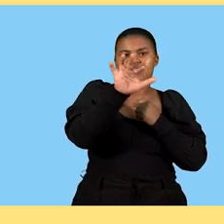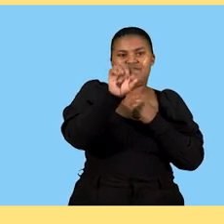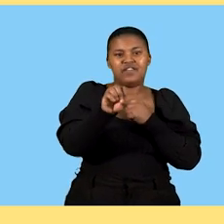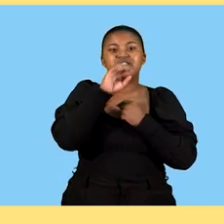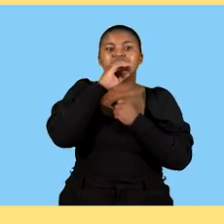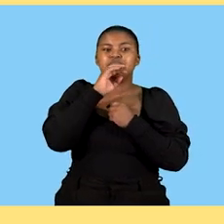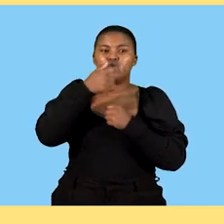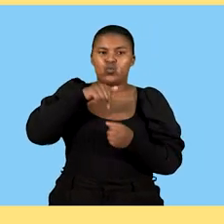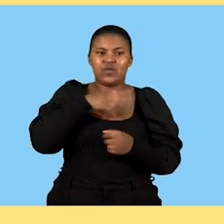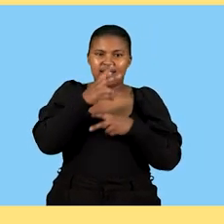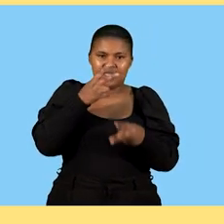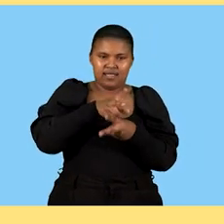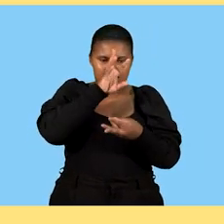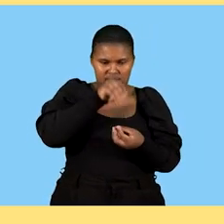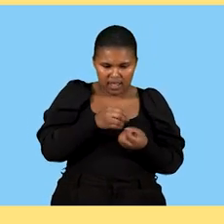accrued expense,